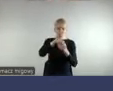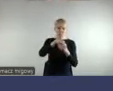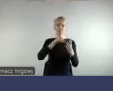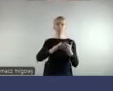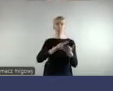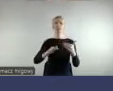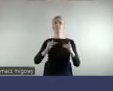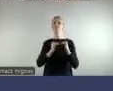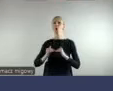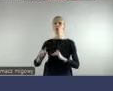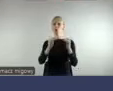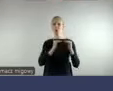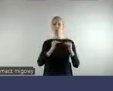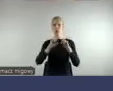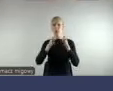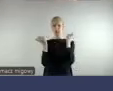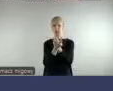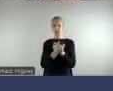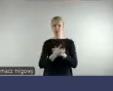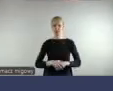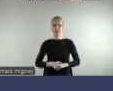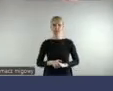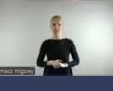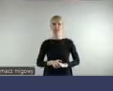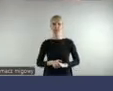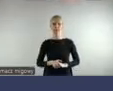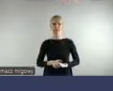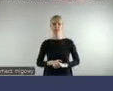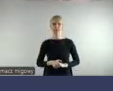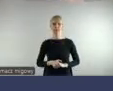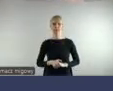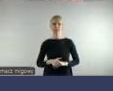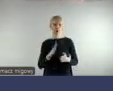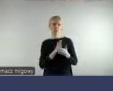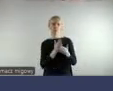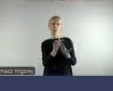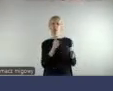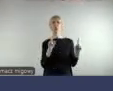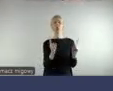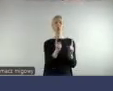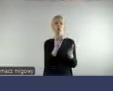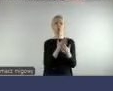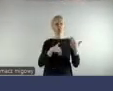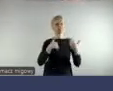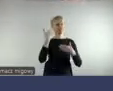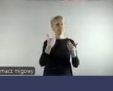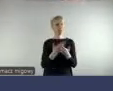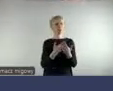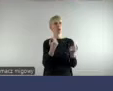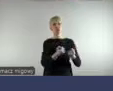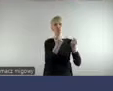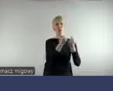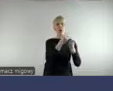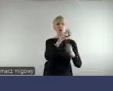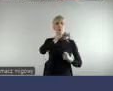Next, please. So this is just a short introduction to the role of the county governor as a whole. So the tasks is to